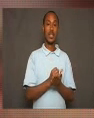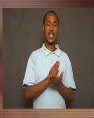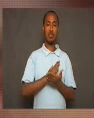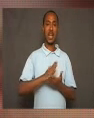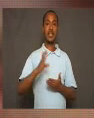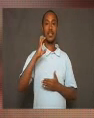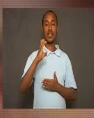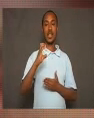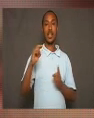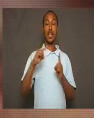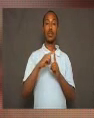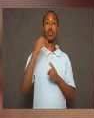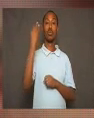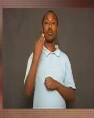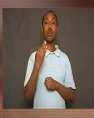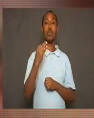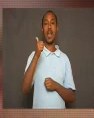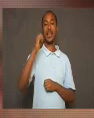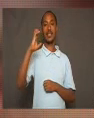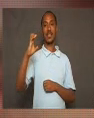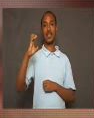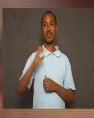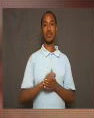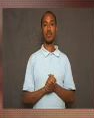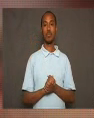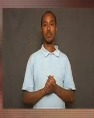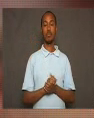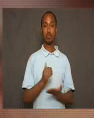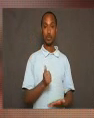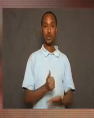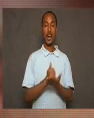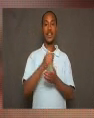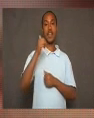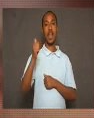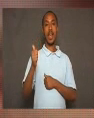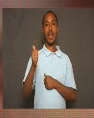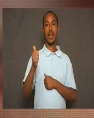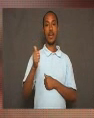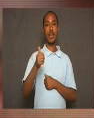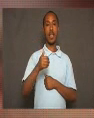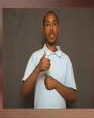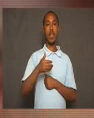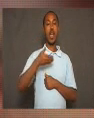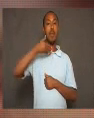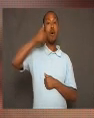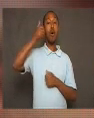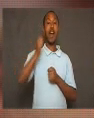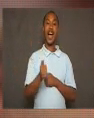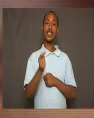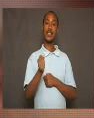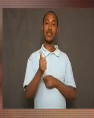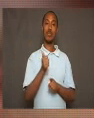B to form AC, provided A is a more active